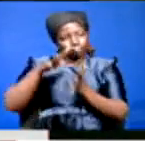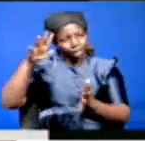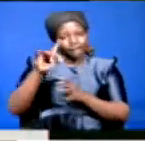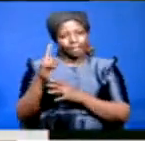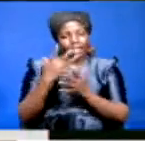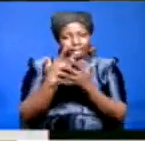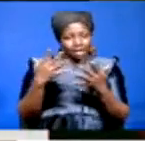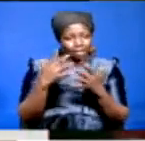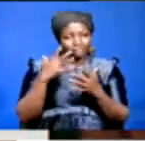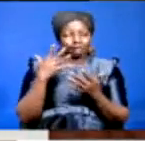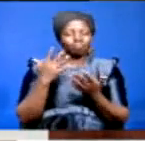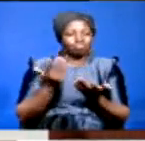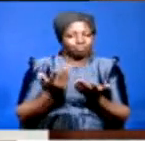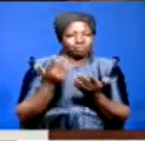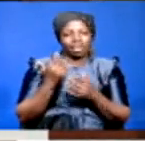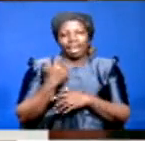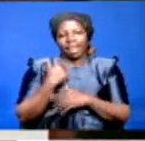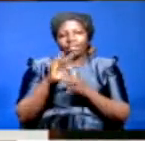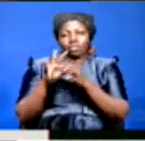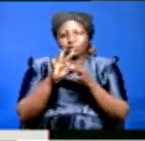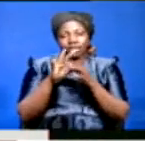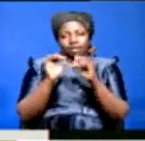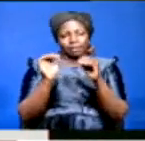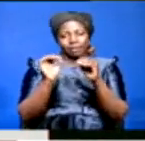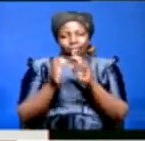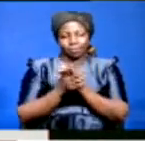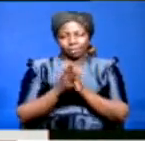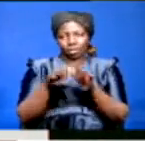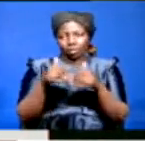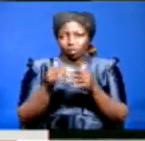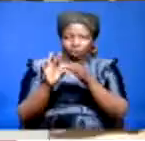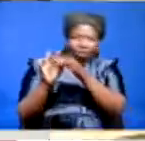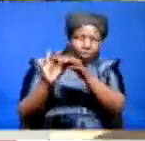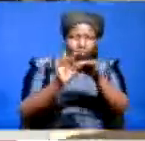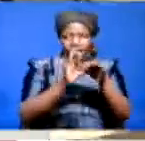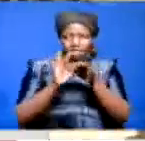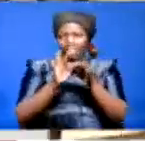kukosa unity ama umoja katika uongozi.